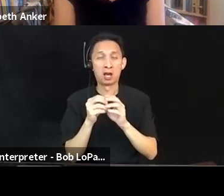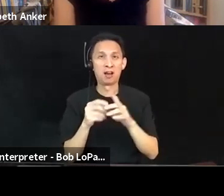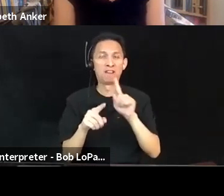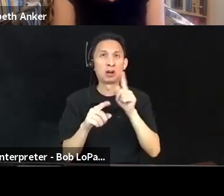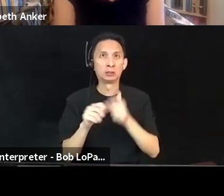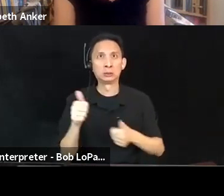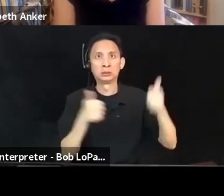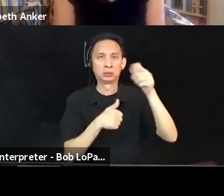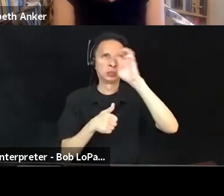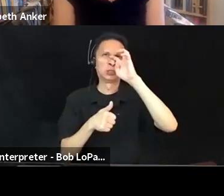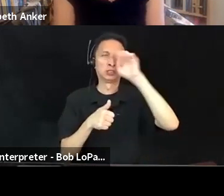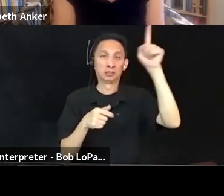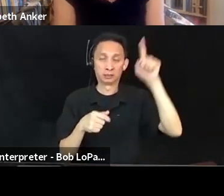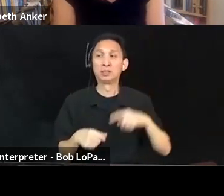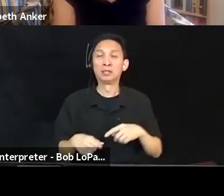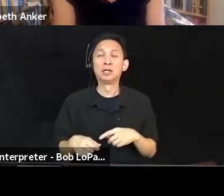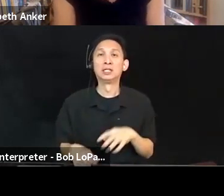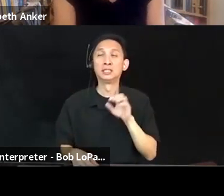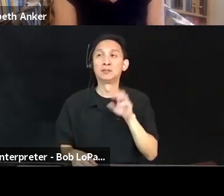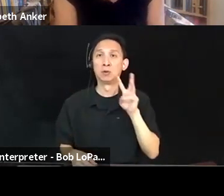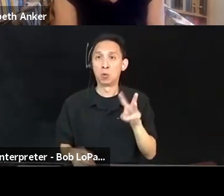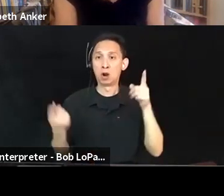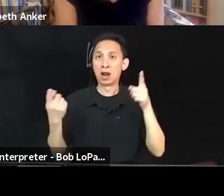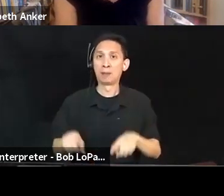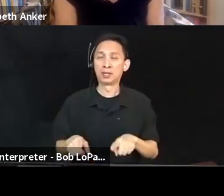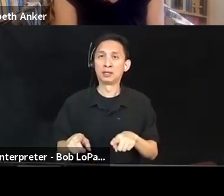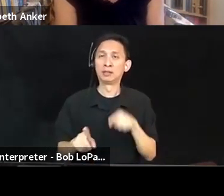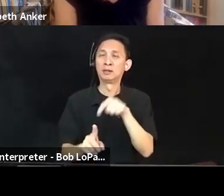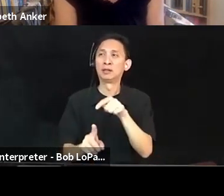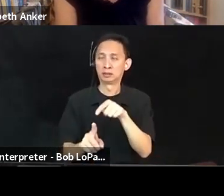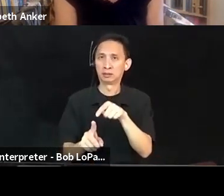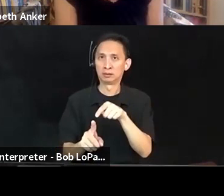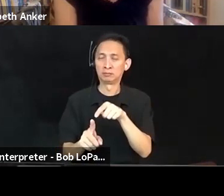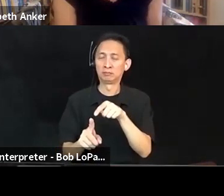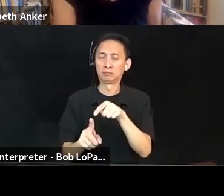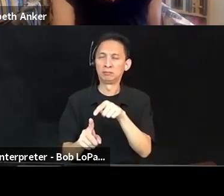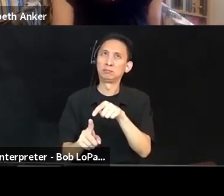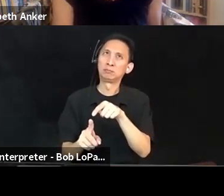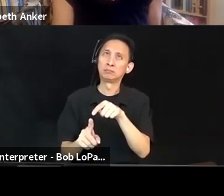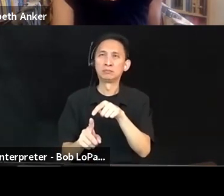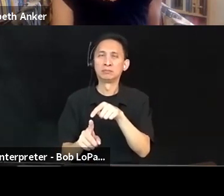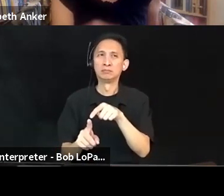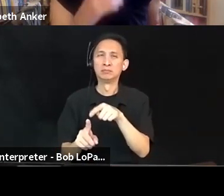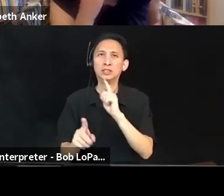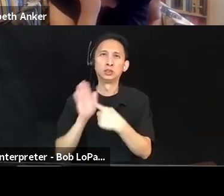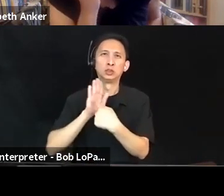political theories of the Civil War since her work have felt obliged